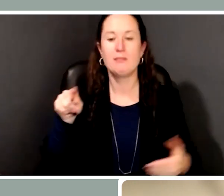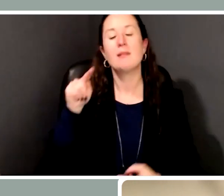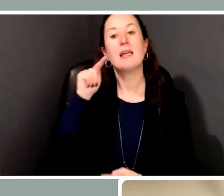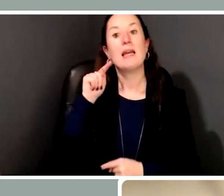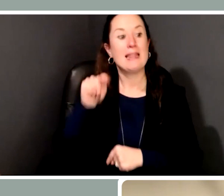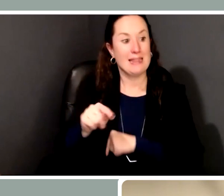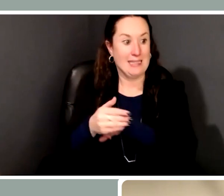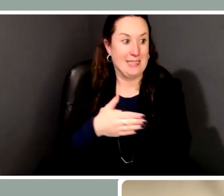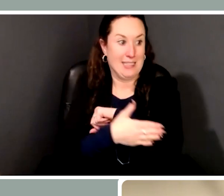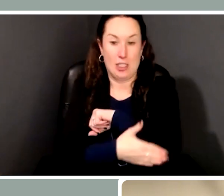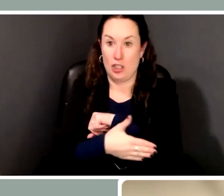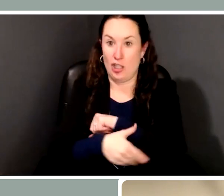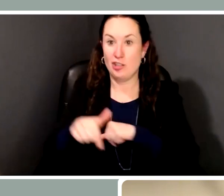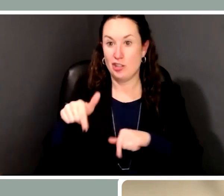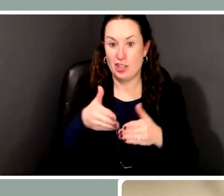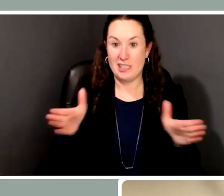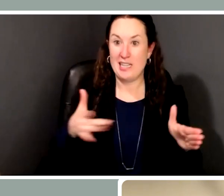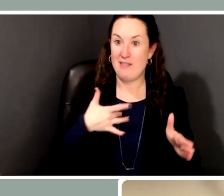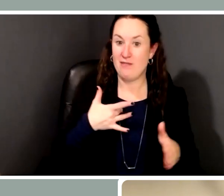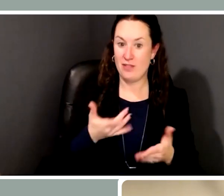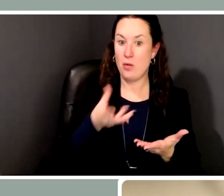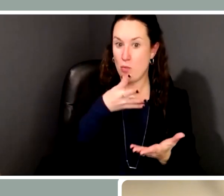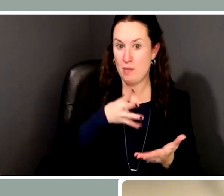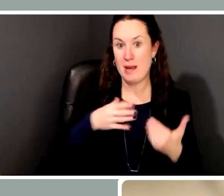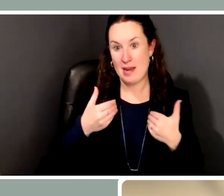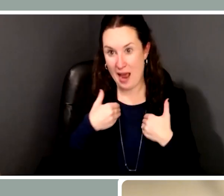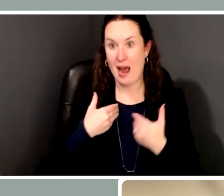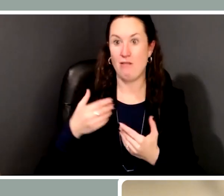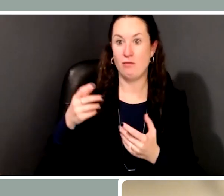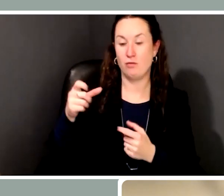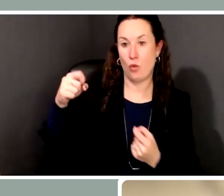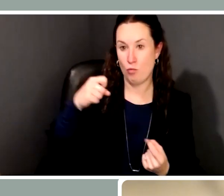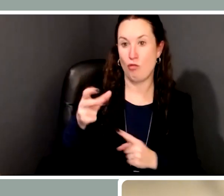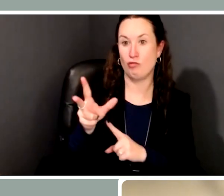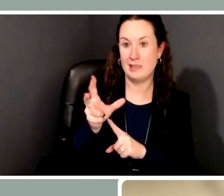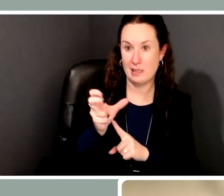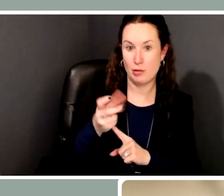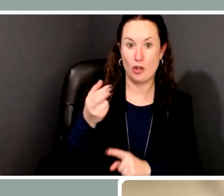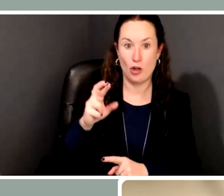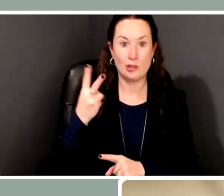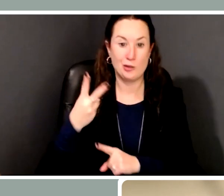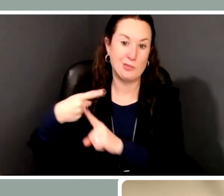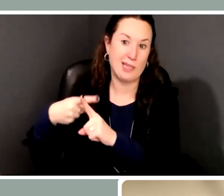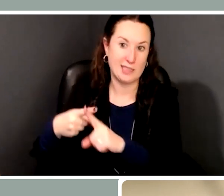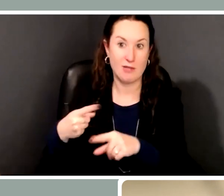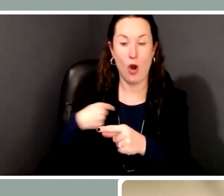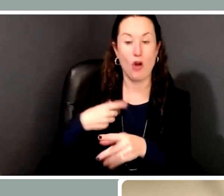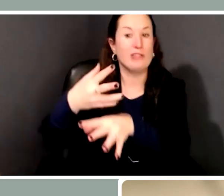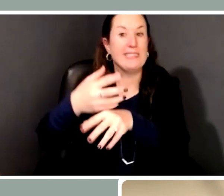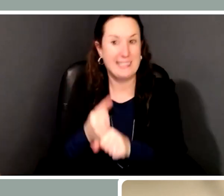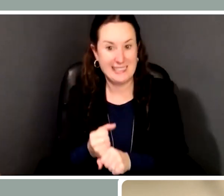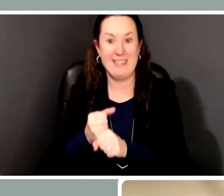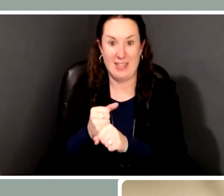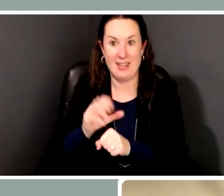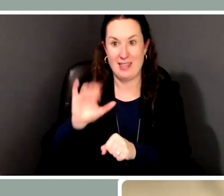think that the vast majority of women with hormone receptor positive HER2 negative breast cancer as first line therapy are getting estrogen blocking therapies plus a